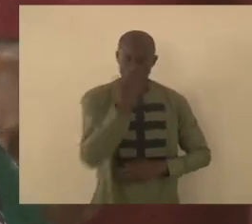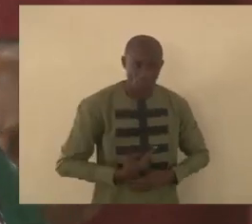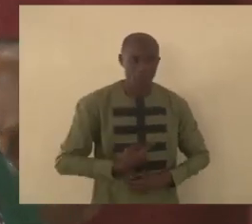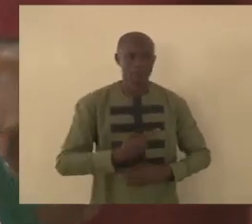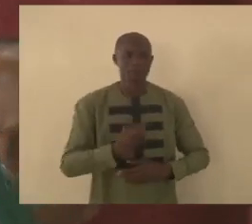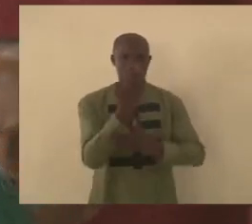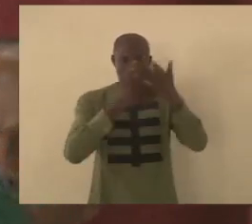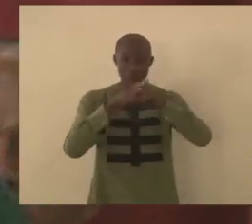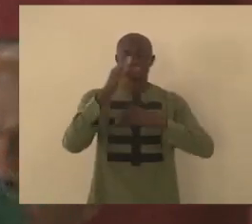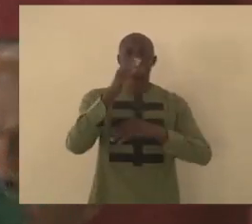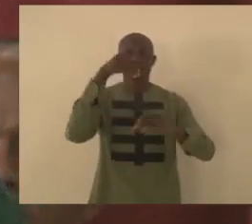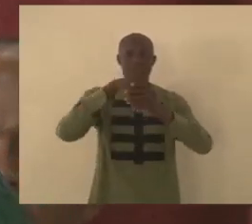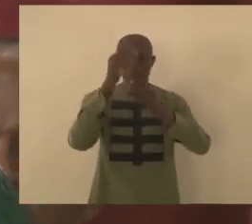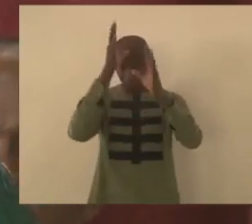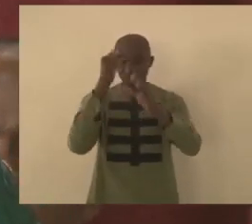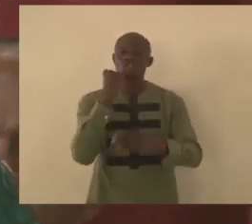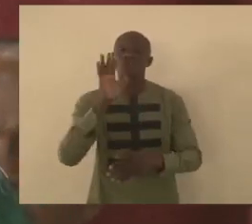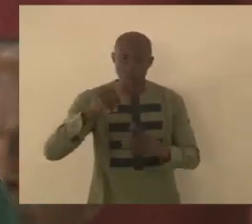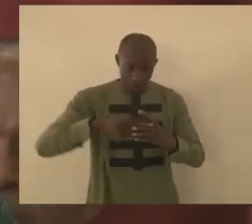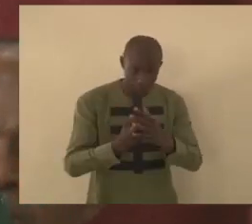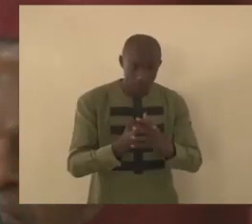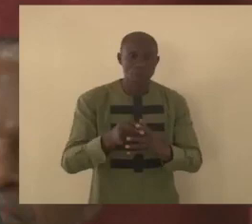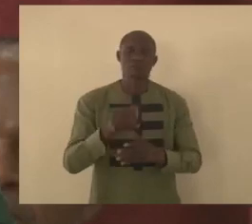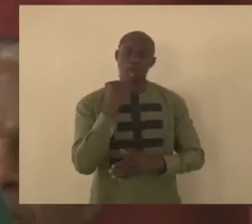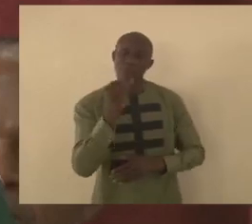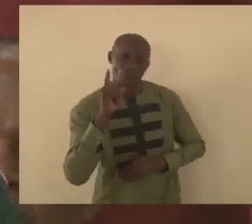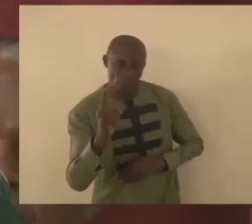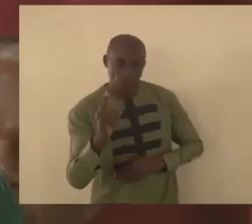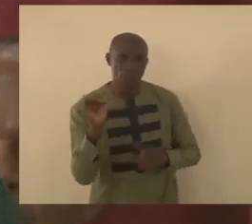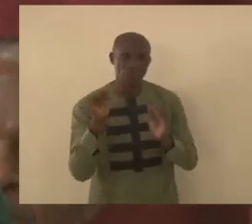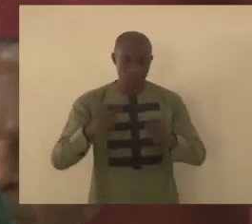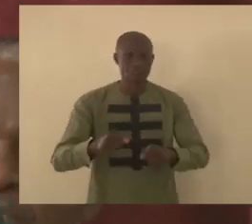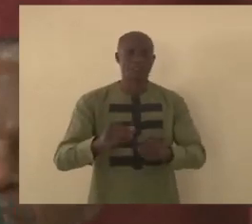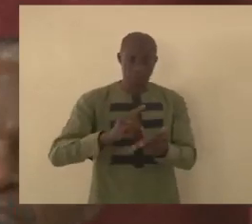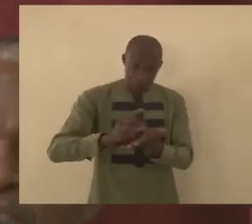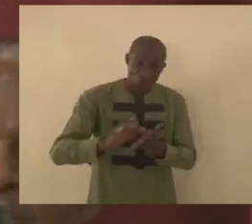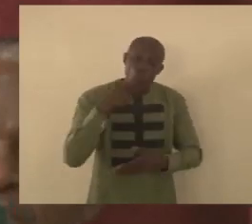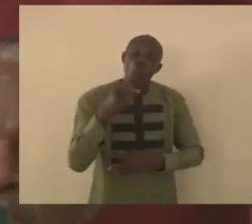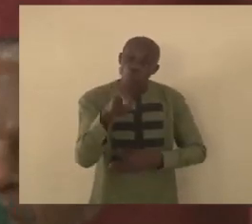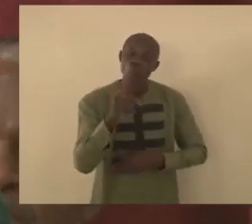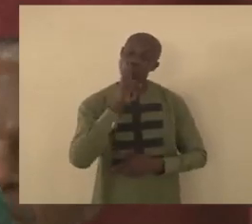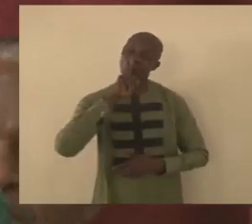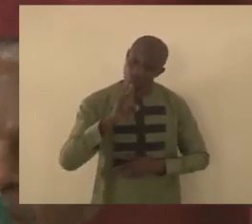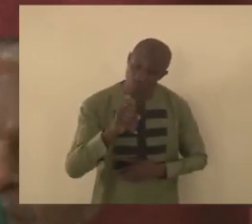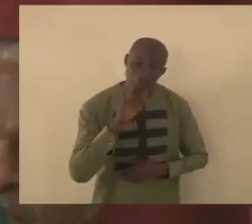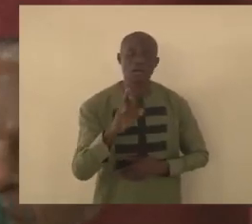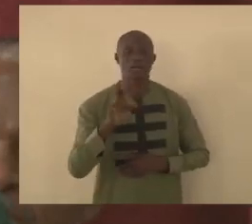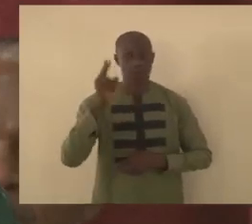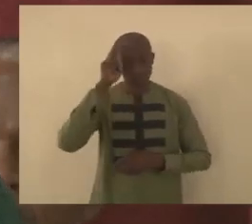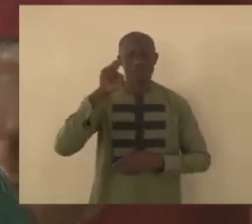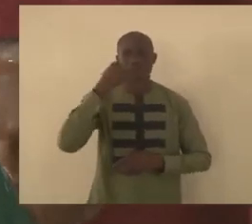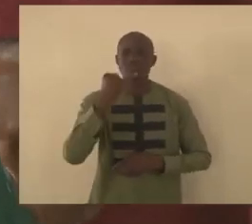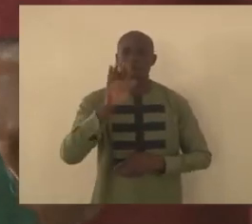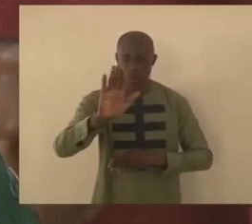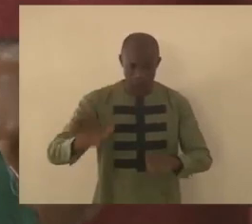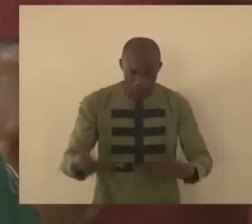the Heavenly Father really is your source. He's the one that can actually define who you truly are. He's your